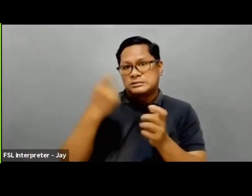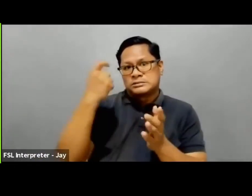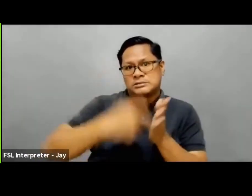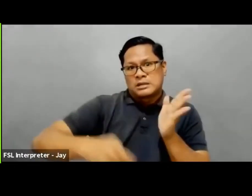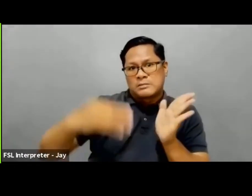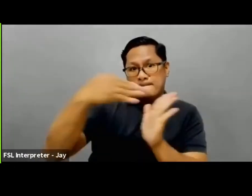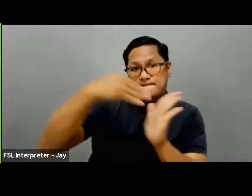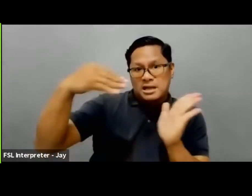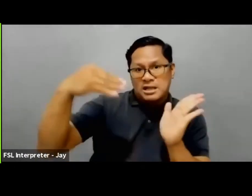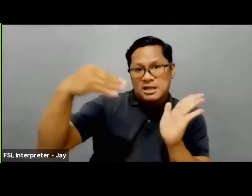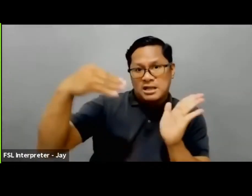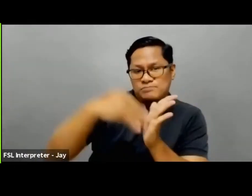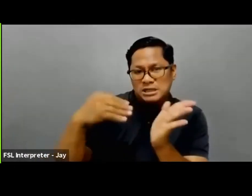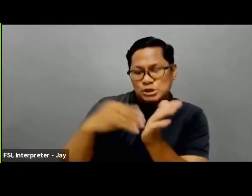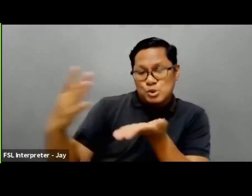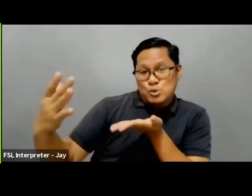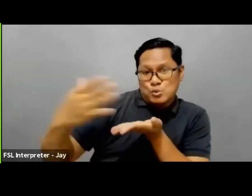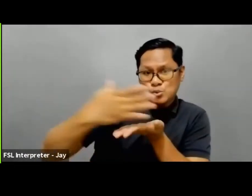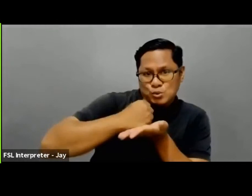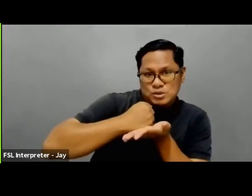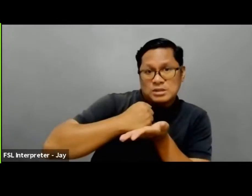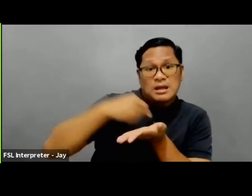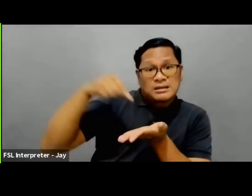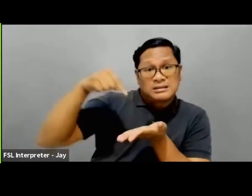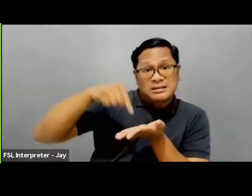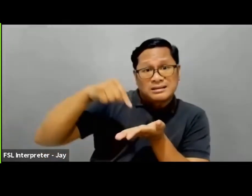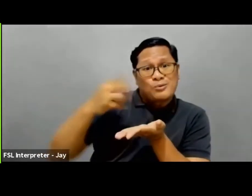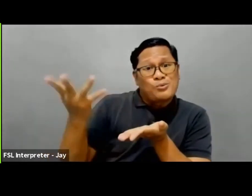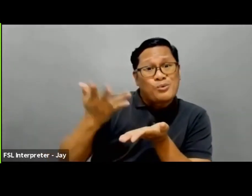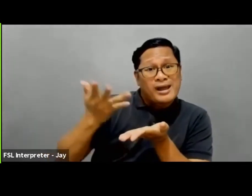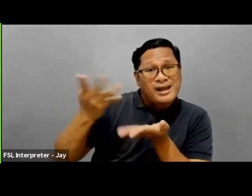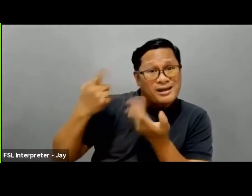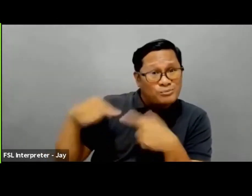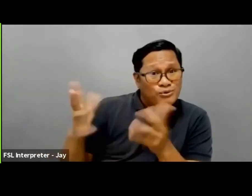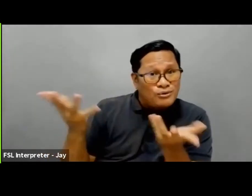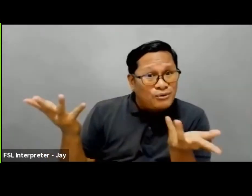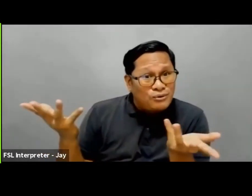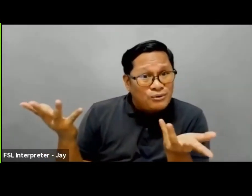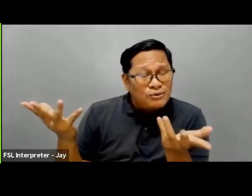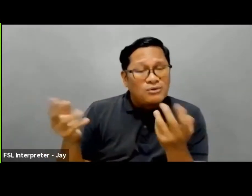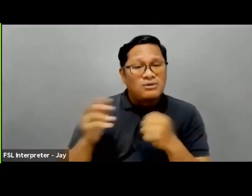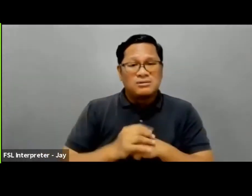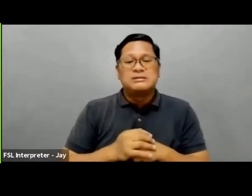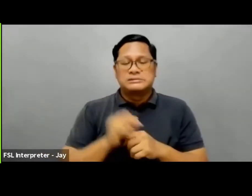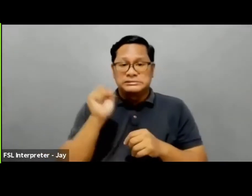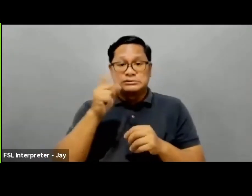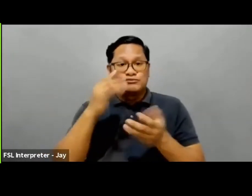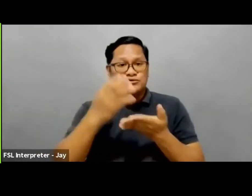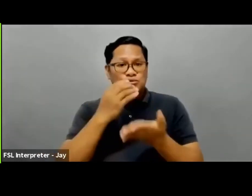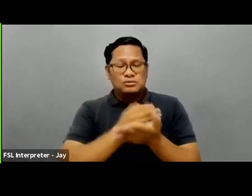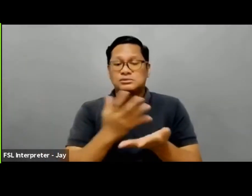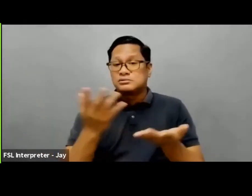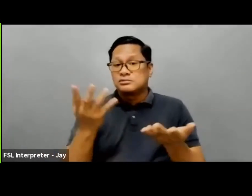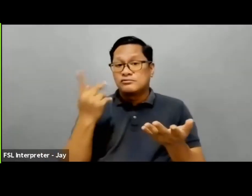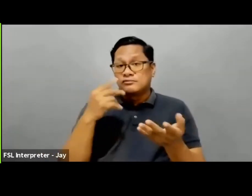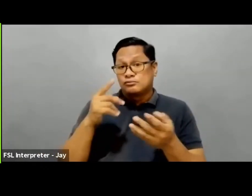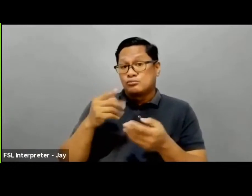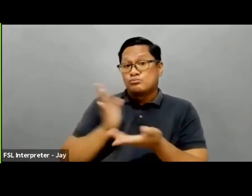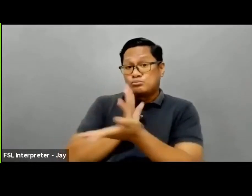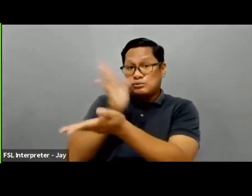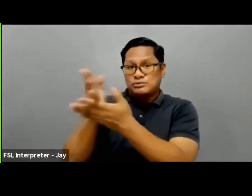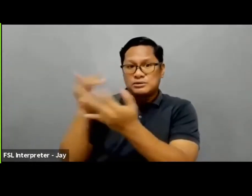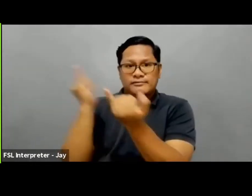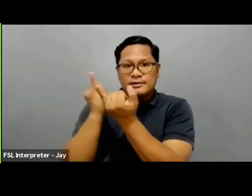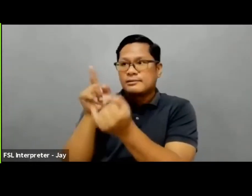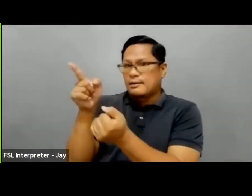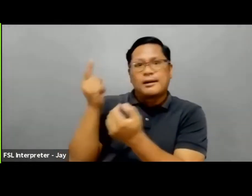bilyon-bilyon ang nakolekta dito. Saan ba yan pumupunta? Of course, the funds that went to PhilHealth, we know what happened